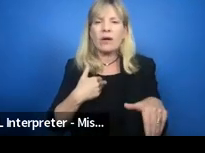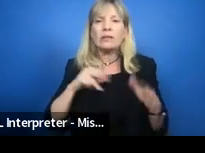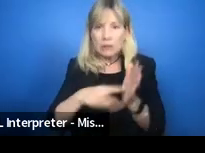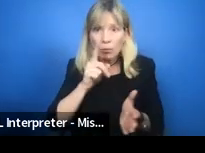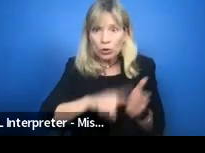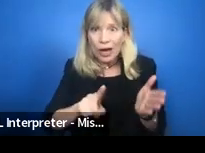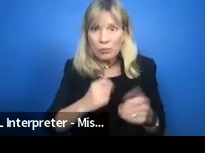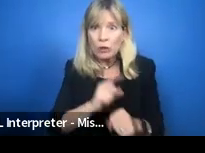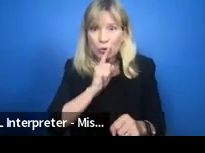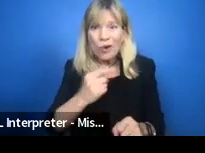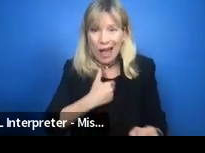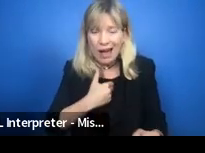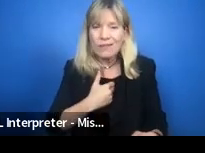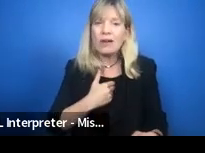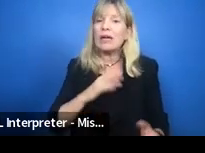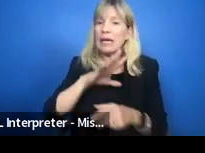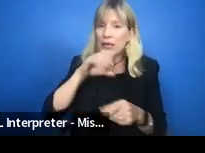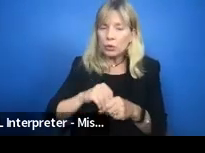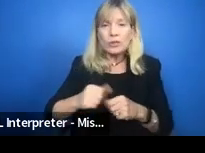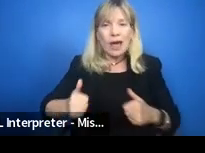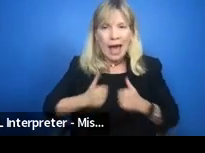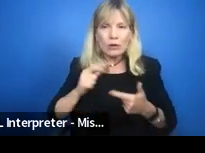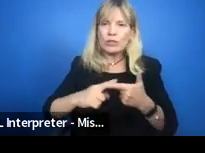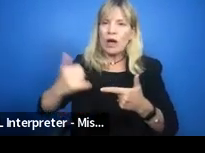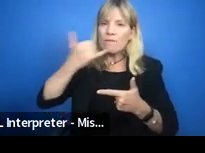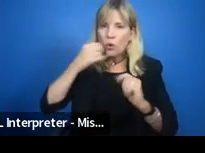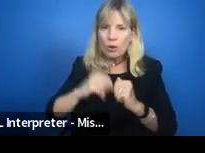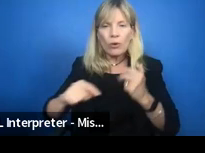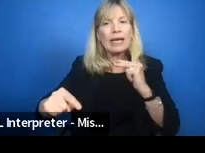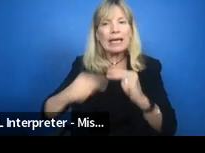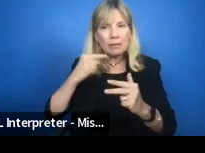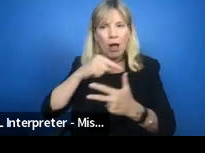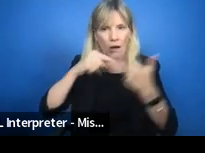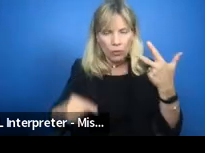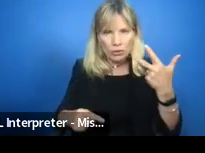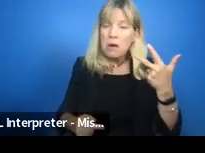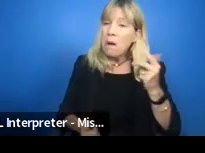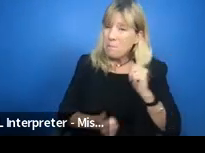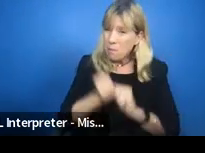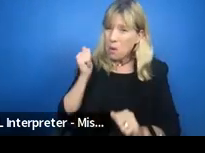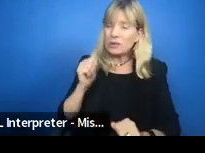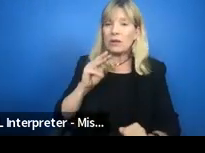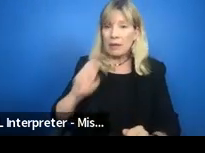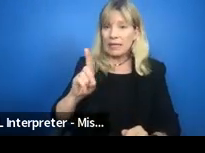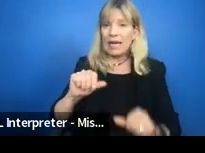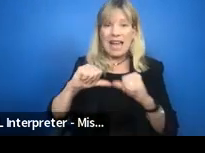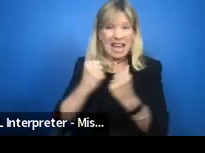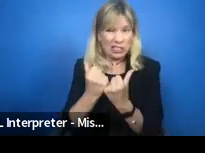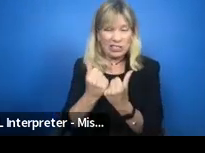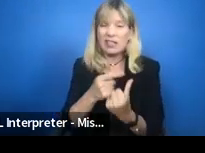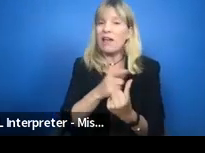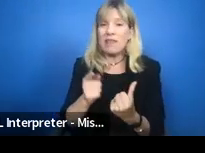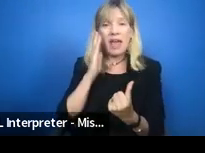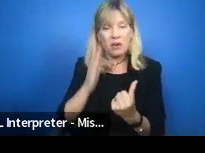check. And that includes address, phone number, and email. The majority of Medicaid agencies are going